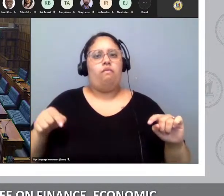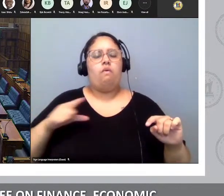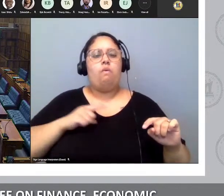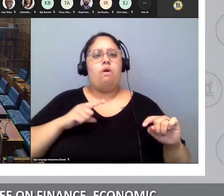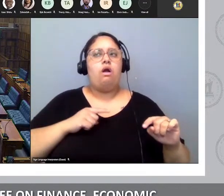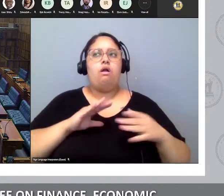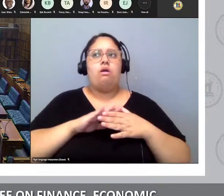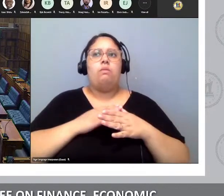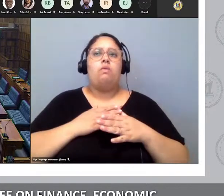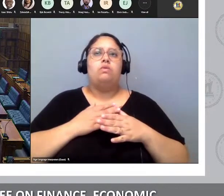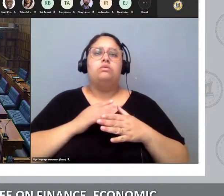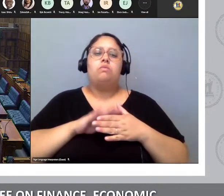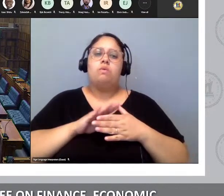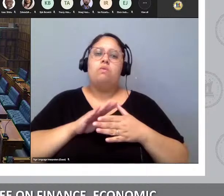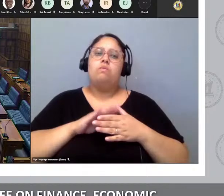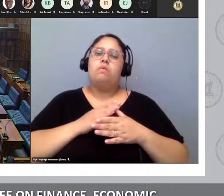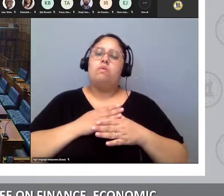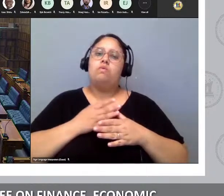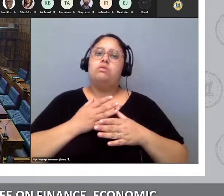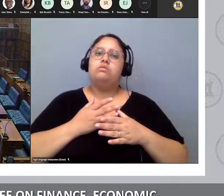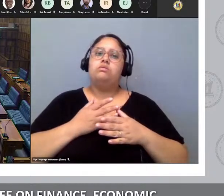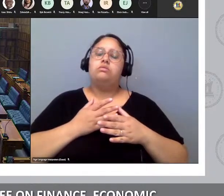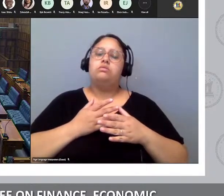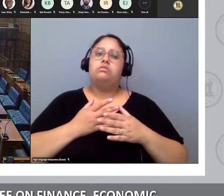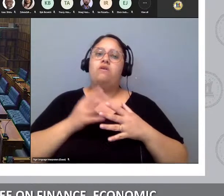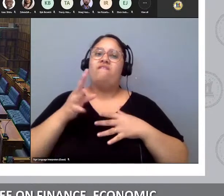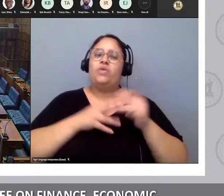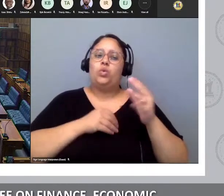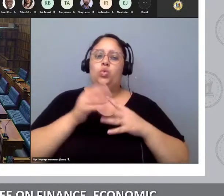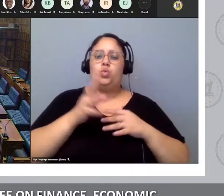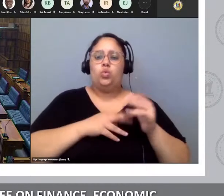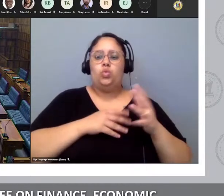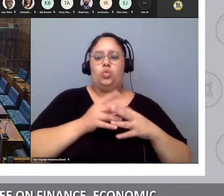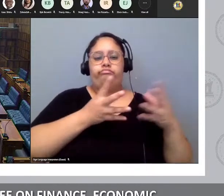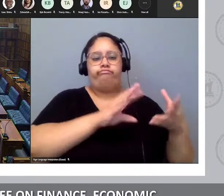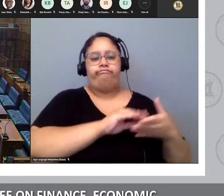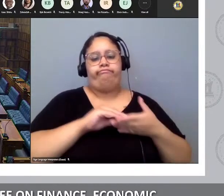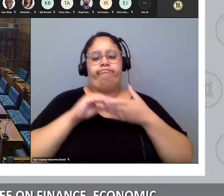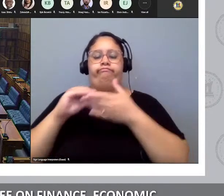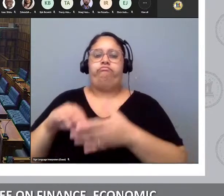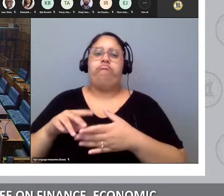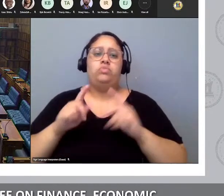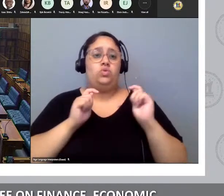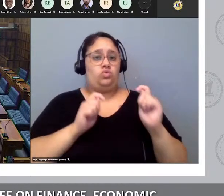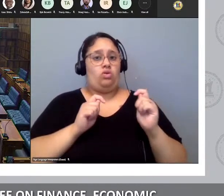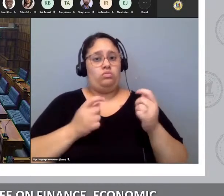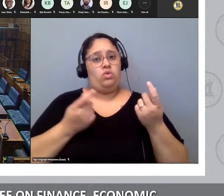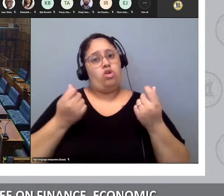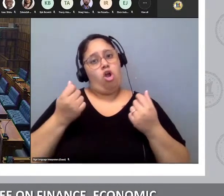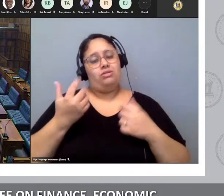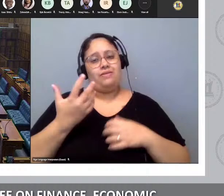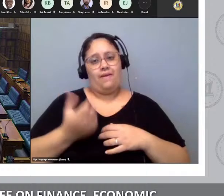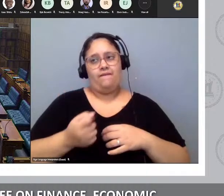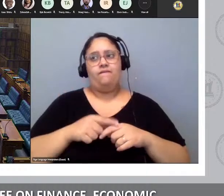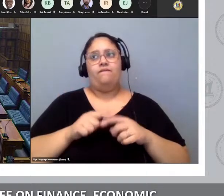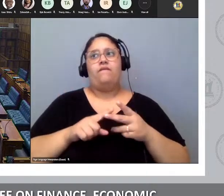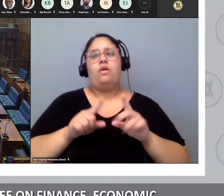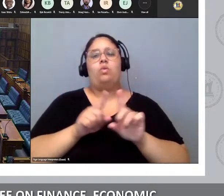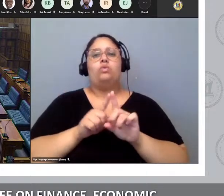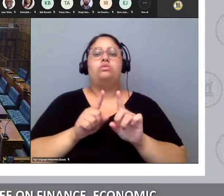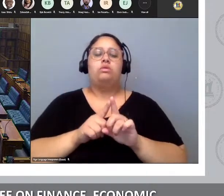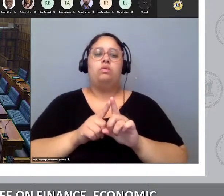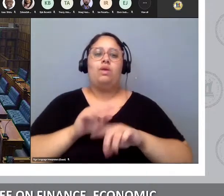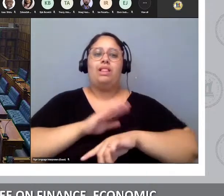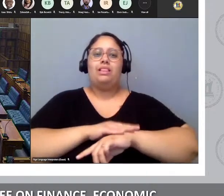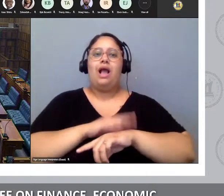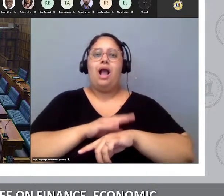because obviously every handling of of uh fruit brings about not only the transport cost but also you